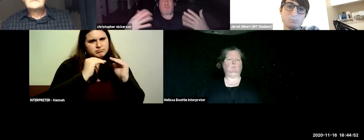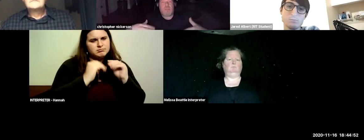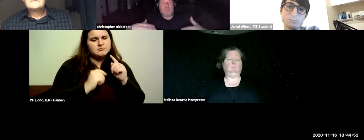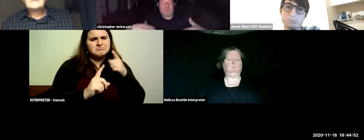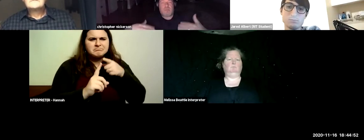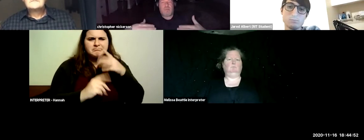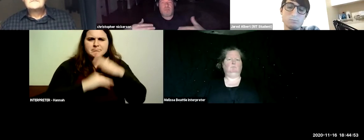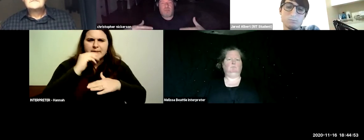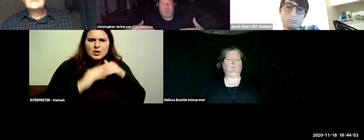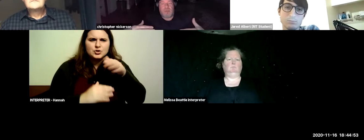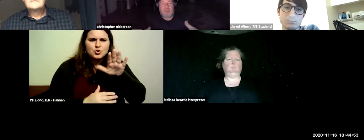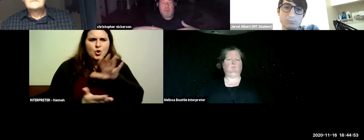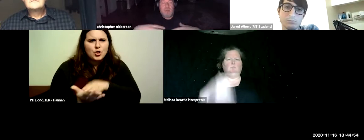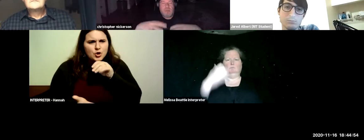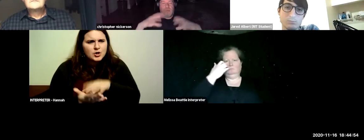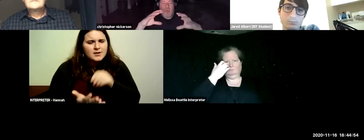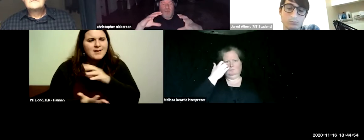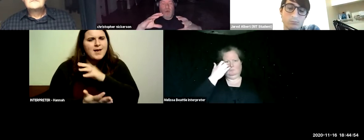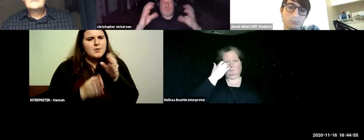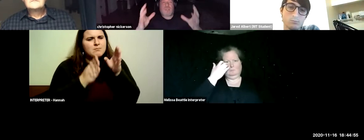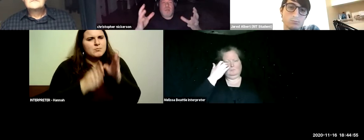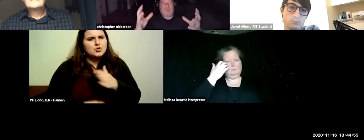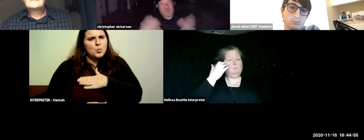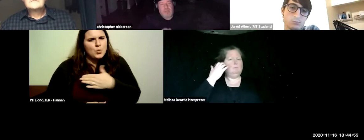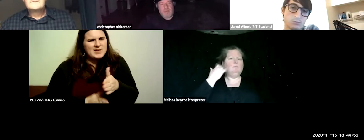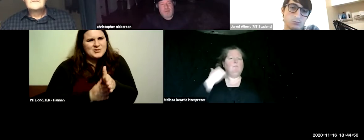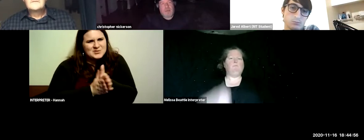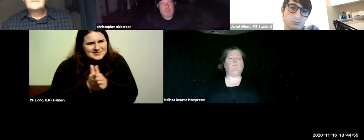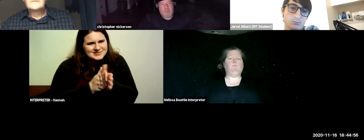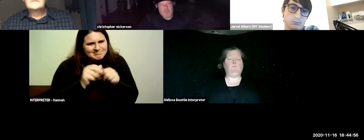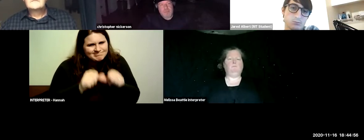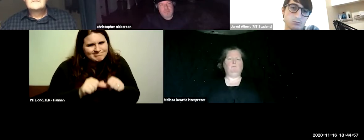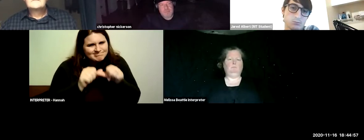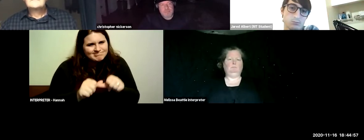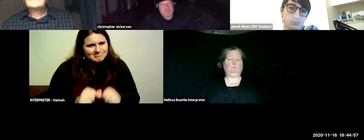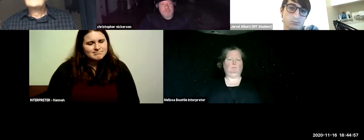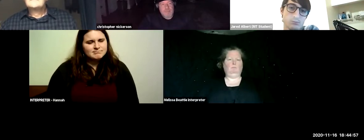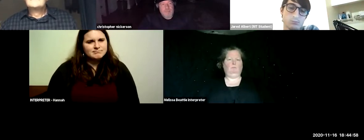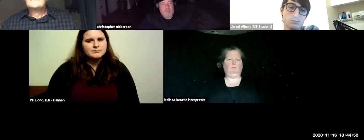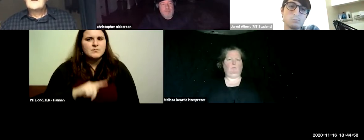the persistence of somebody's ability to kind of understand the totality of the concept.